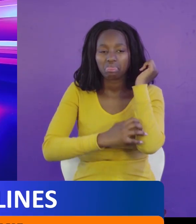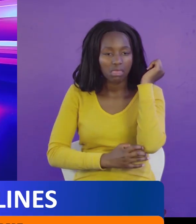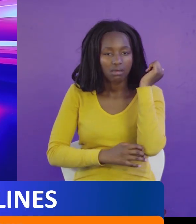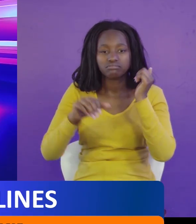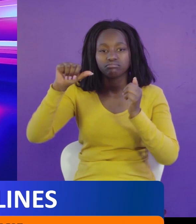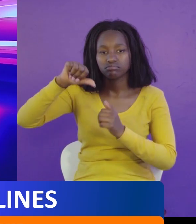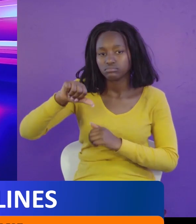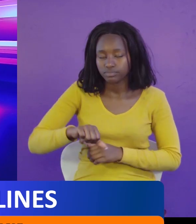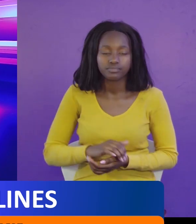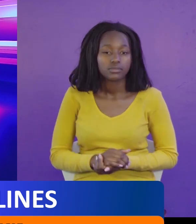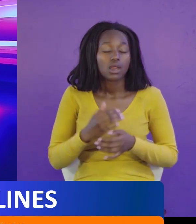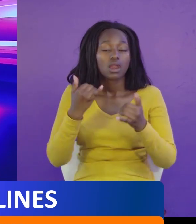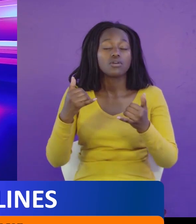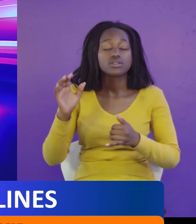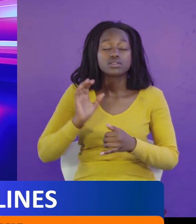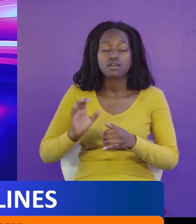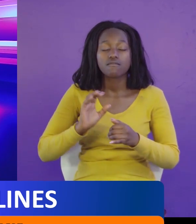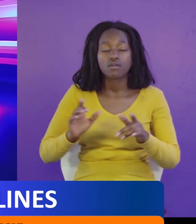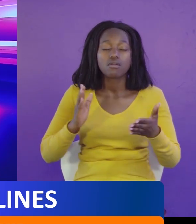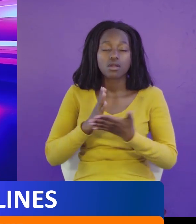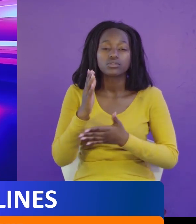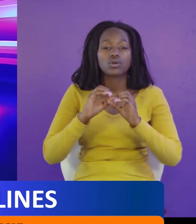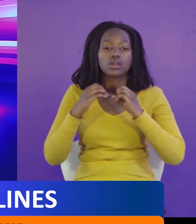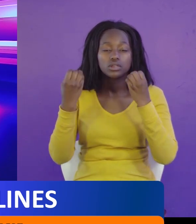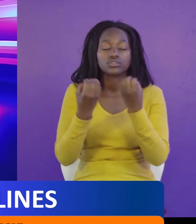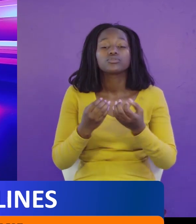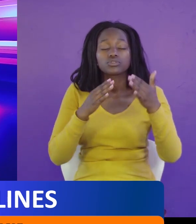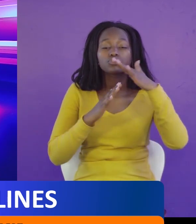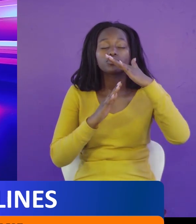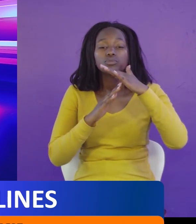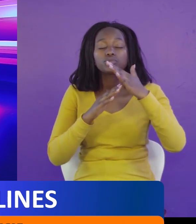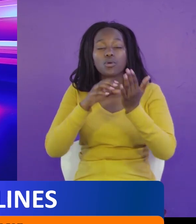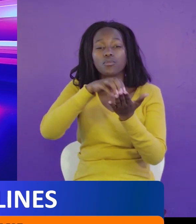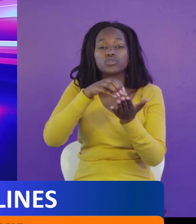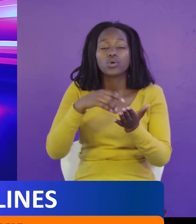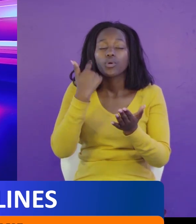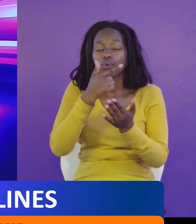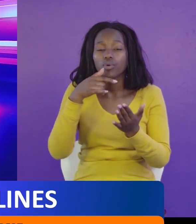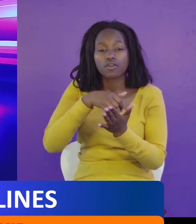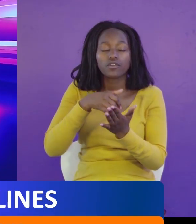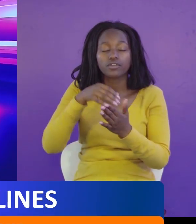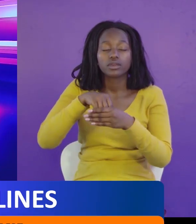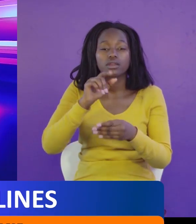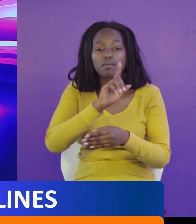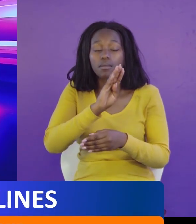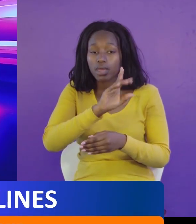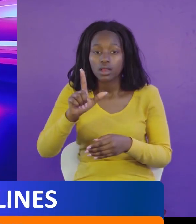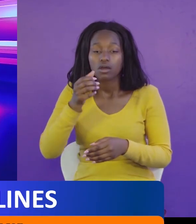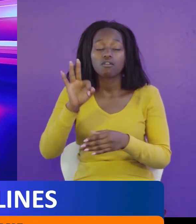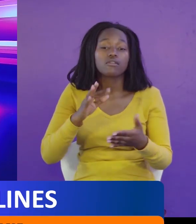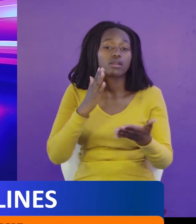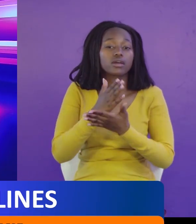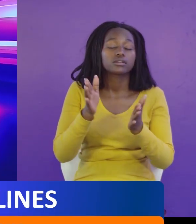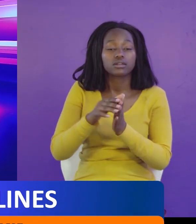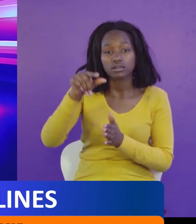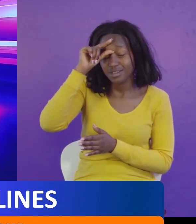rights organizations, key provisions, particularly those relating to the Bill of Rights and Governance, remain